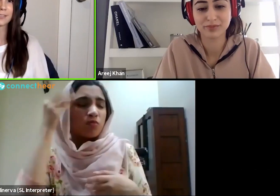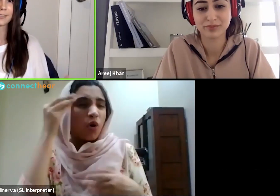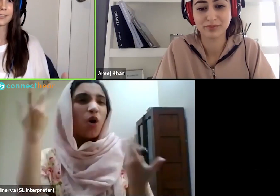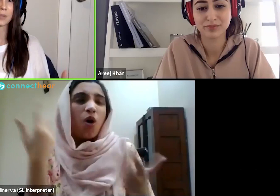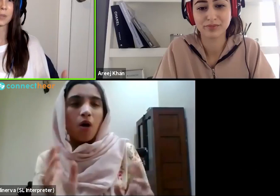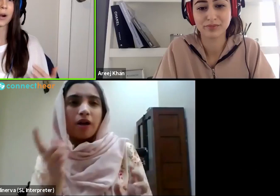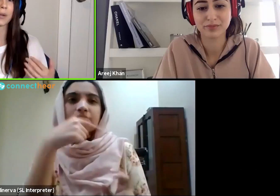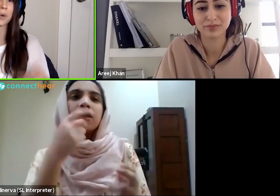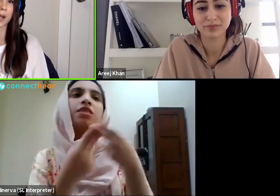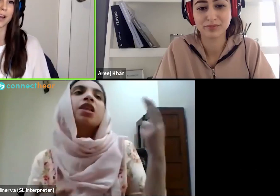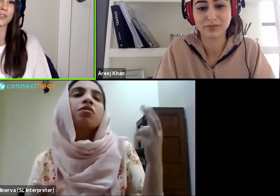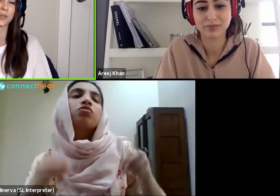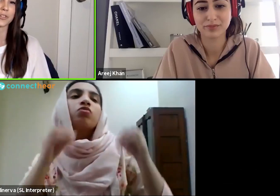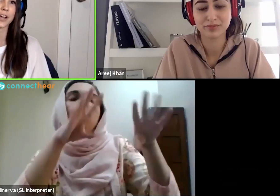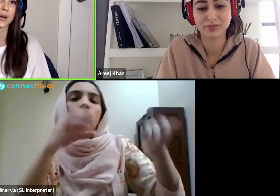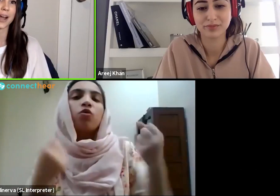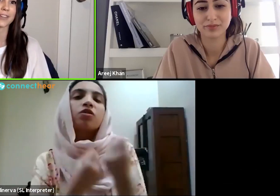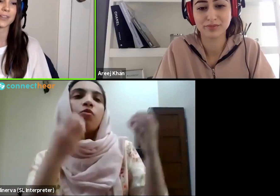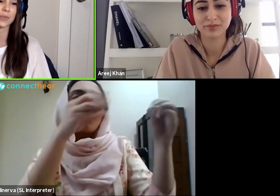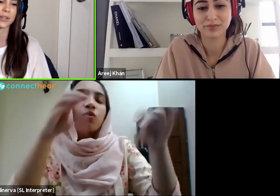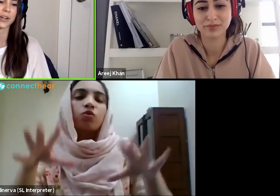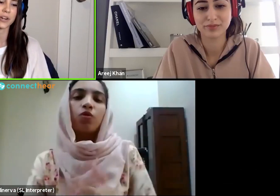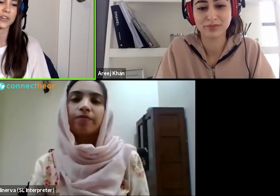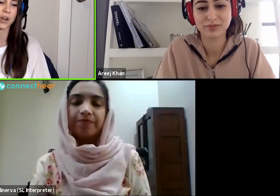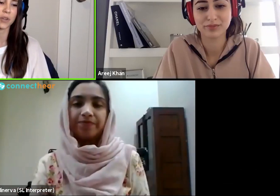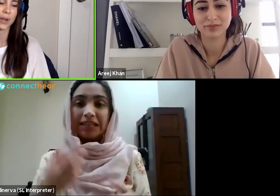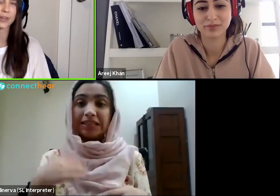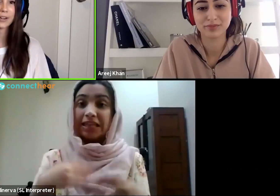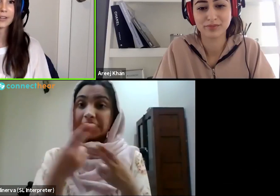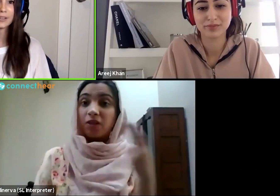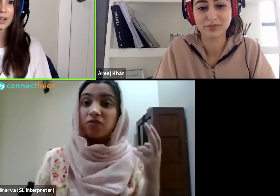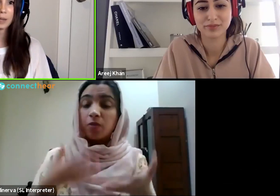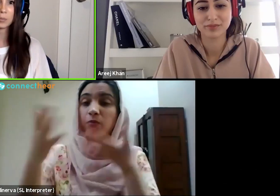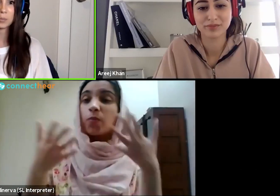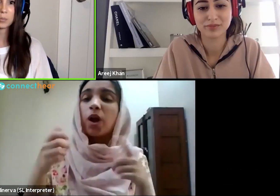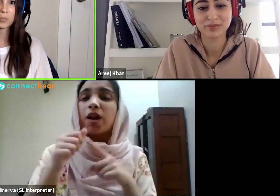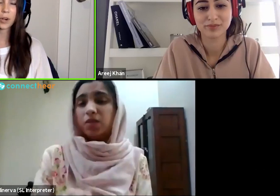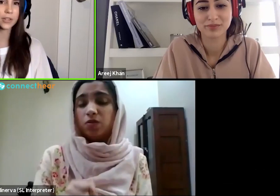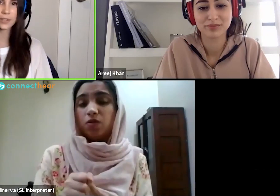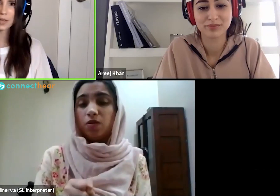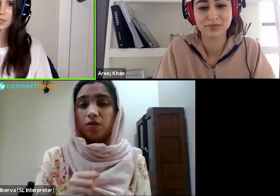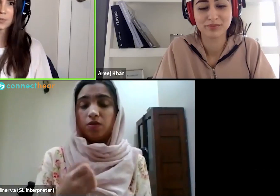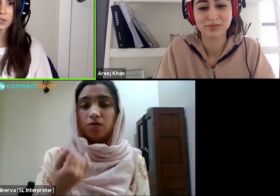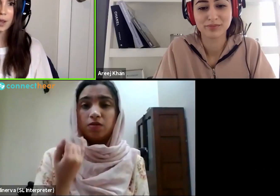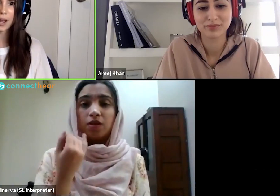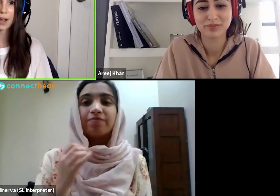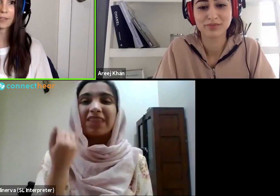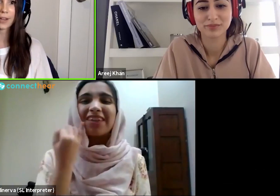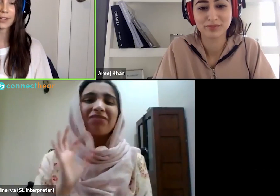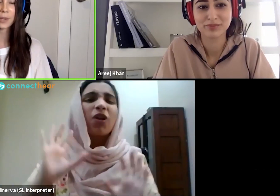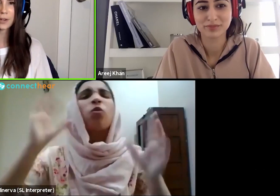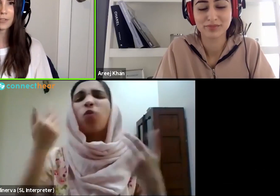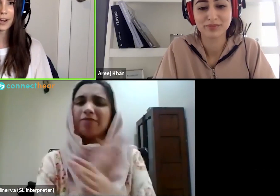it, the more it will come natural. So I just want to encourage all of you out there, regardless of the type of disability you